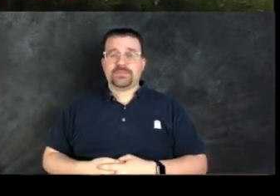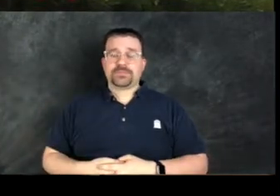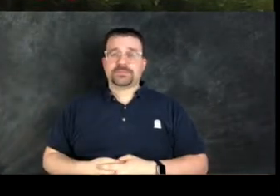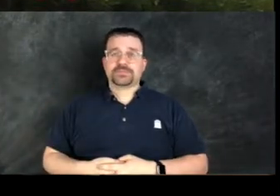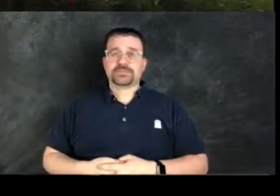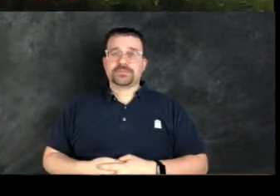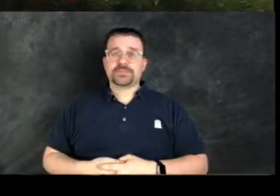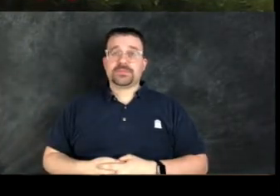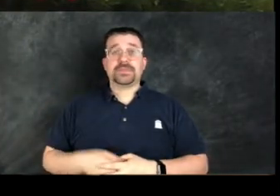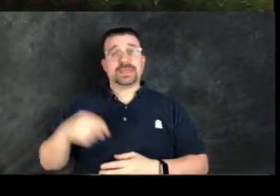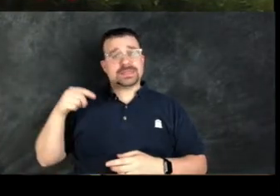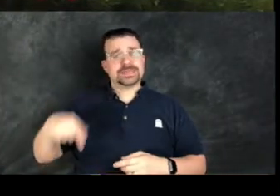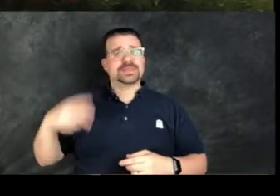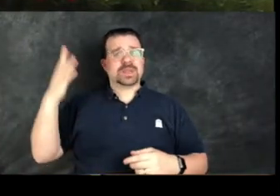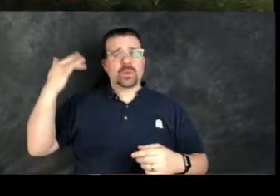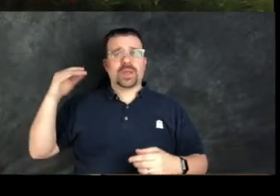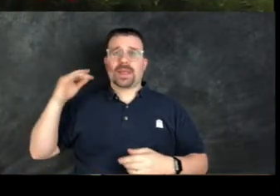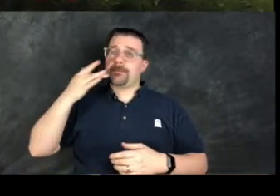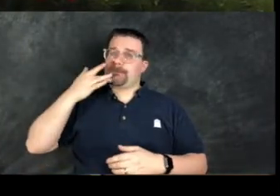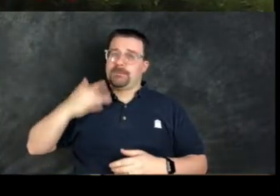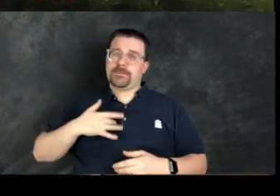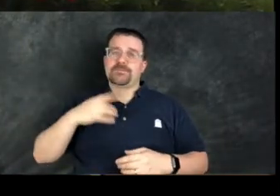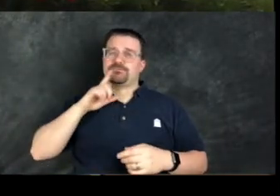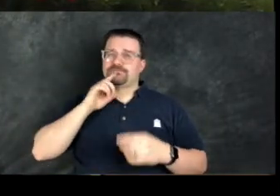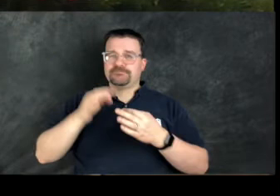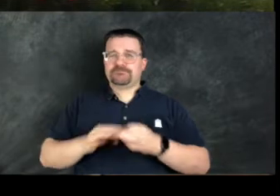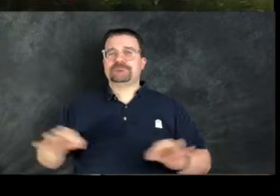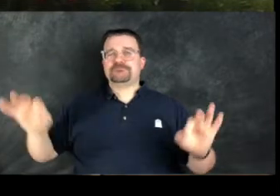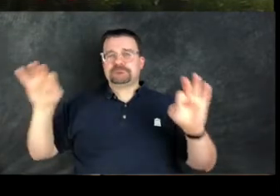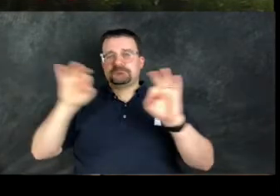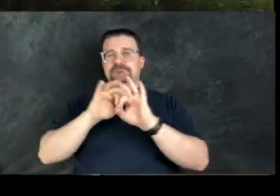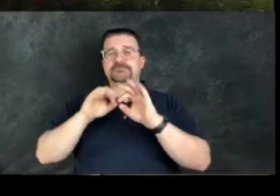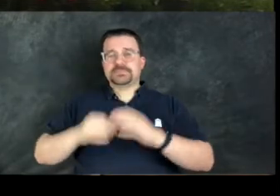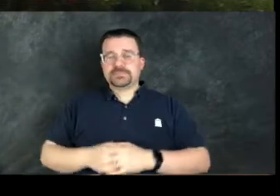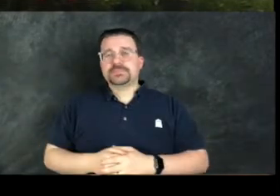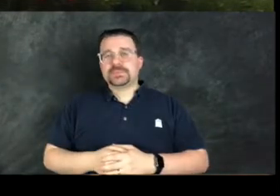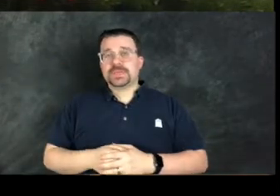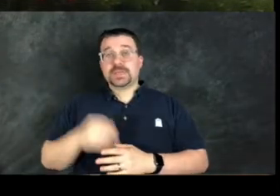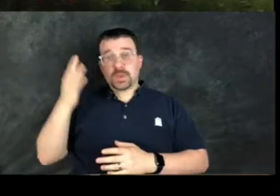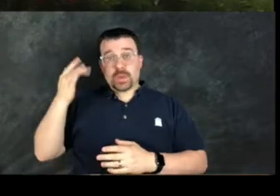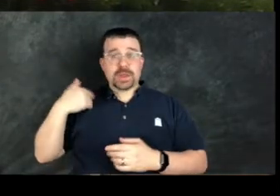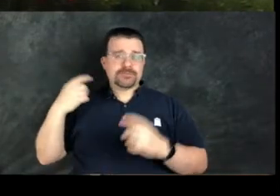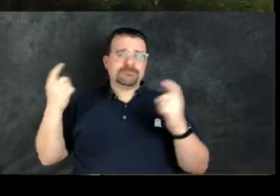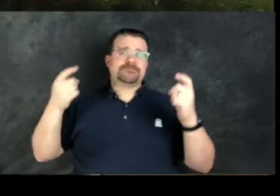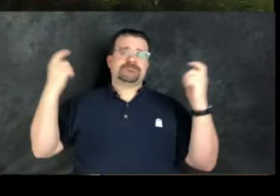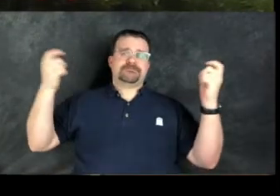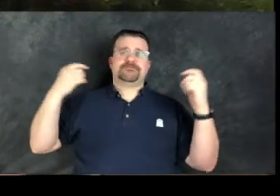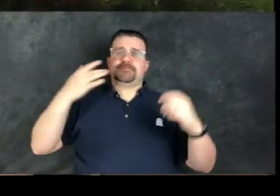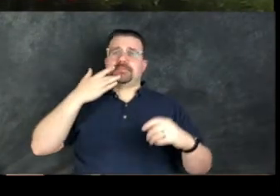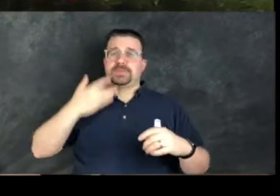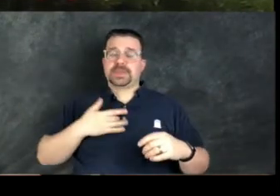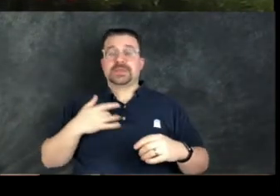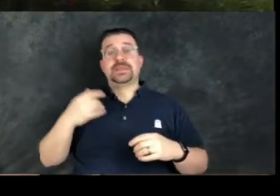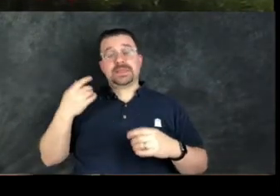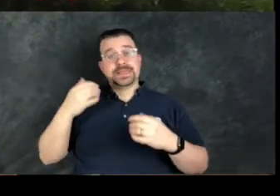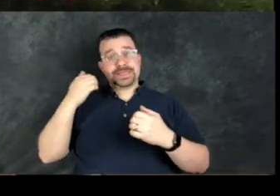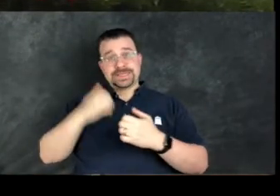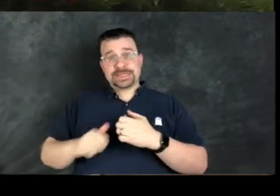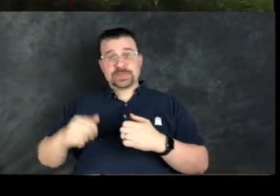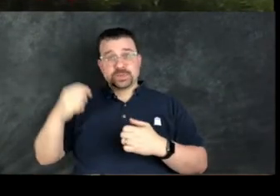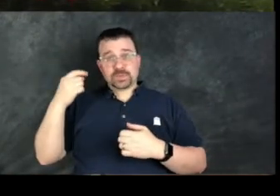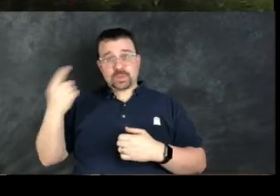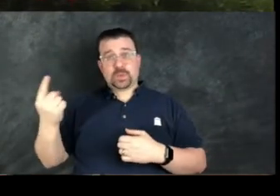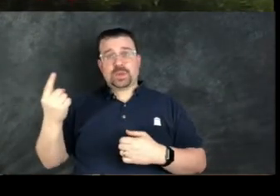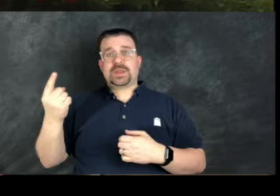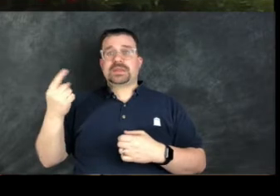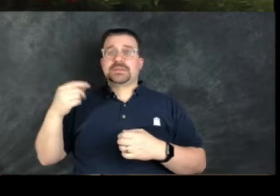And this is why birthdays are so important to us. This is why we celebrate birthdays, because each one